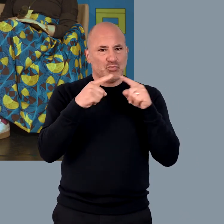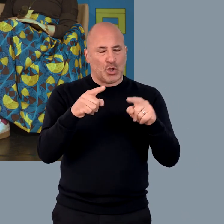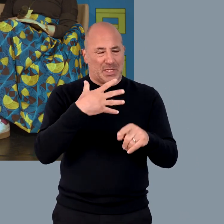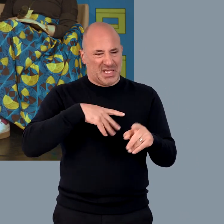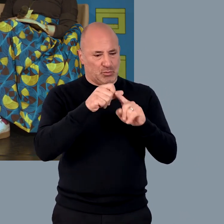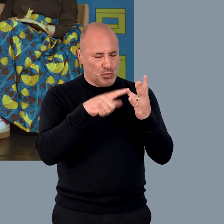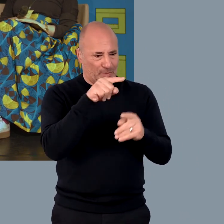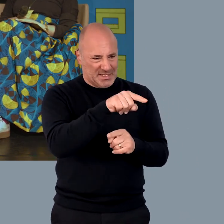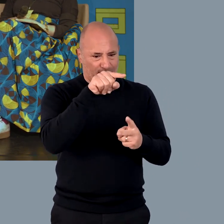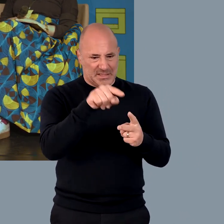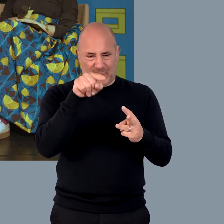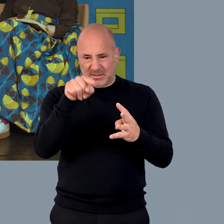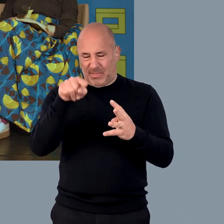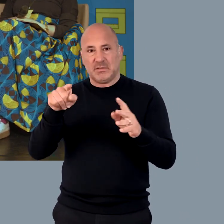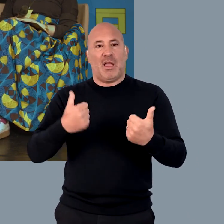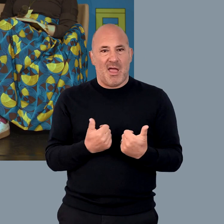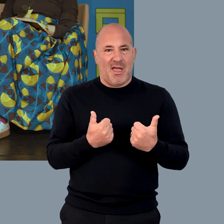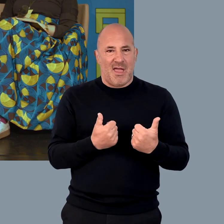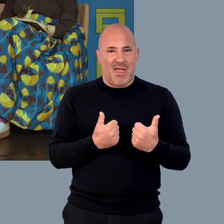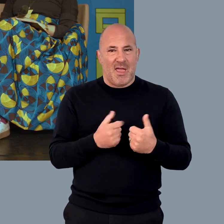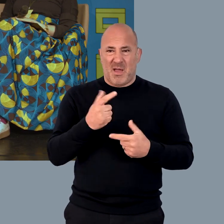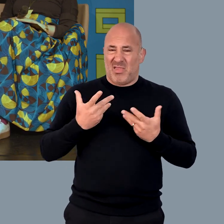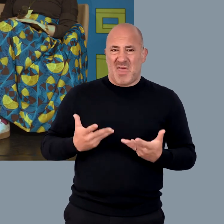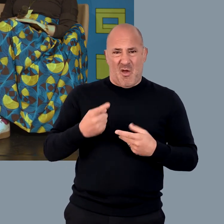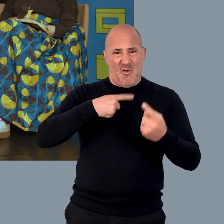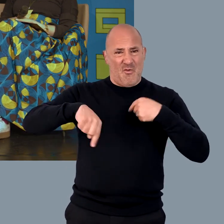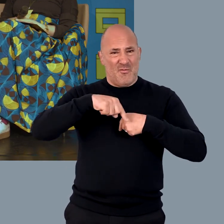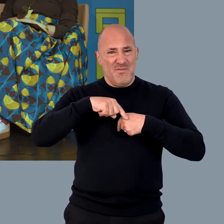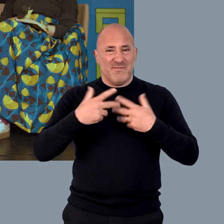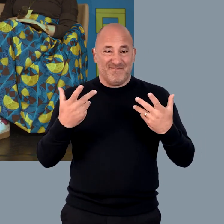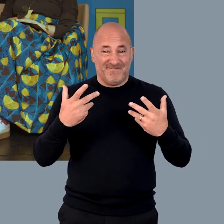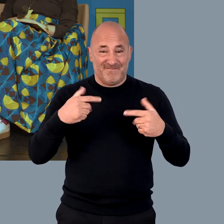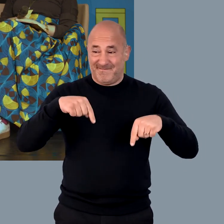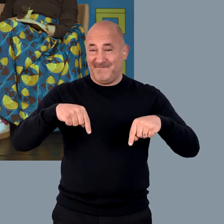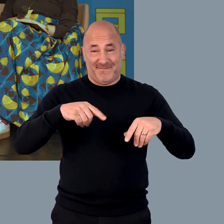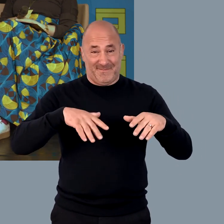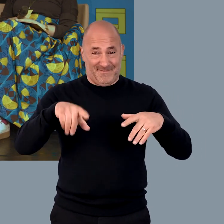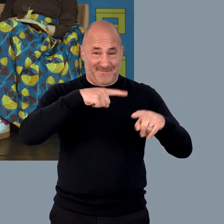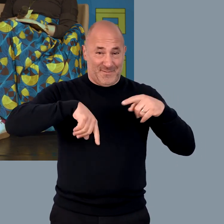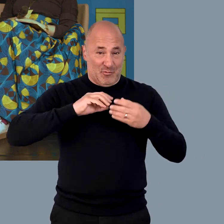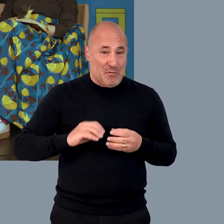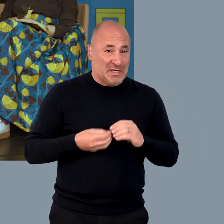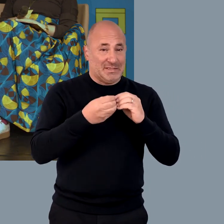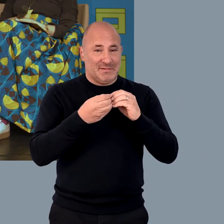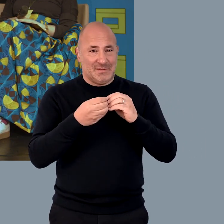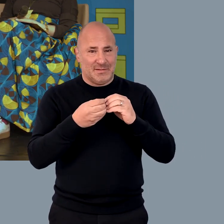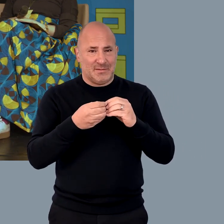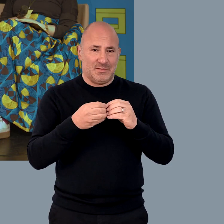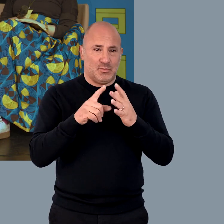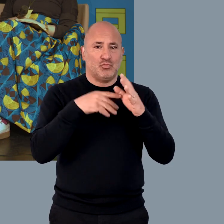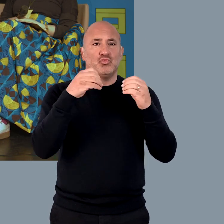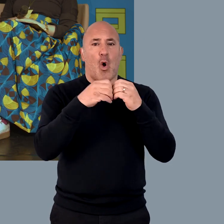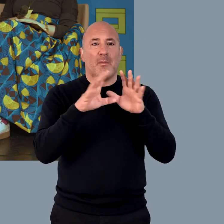type of position where there was very clear instructions. But a lot of what we do today, and of course, being in a room full of